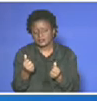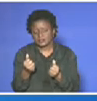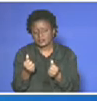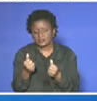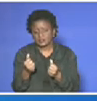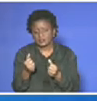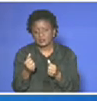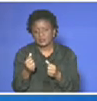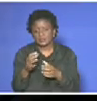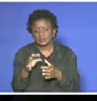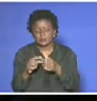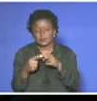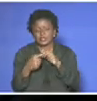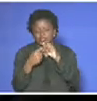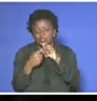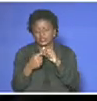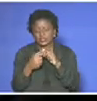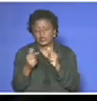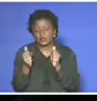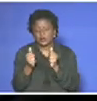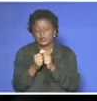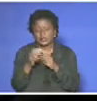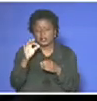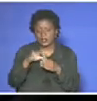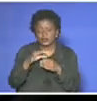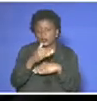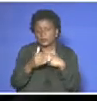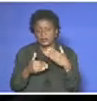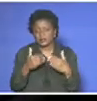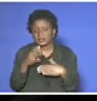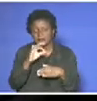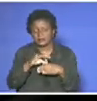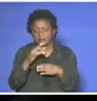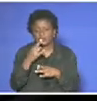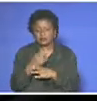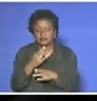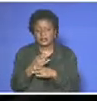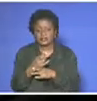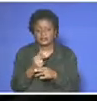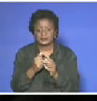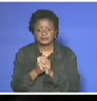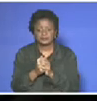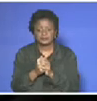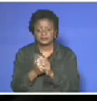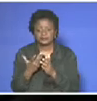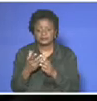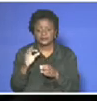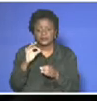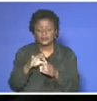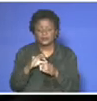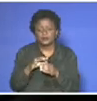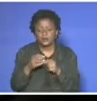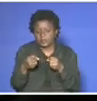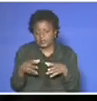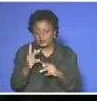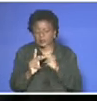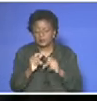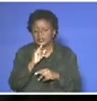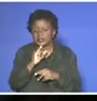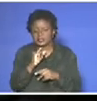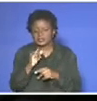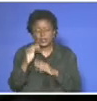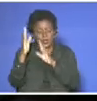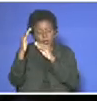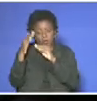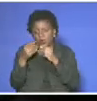rights, speaks to one of our fraternity's signature national programs, which is A Voteless People is a Hopeless People, where we as